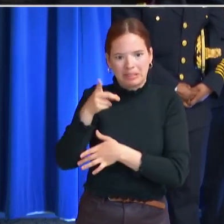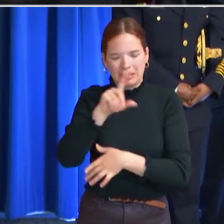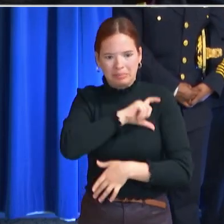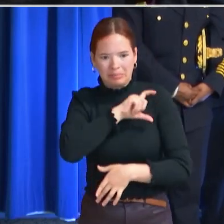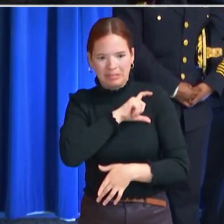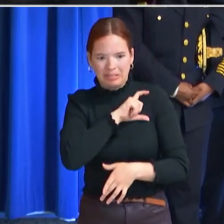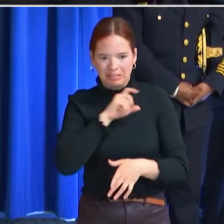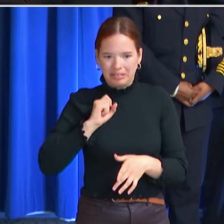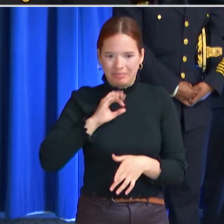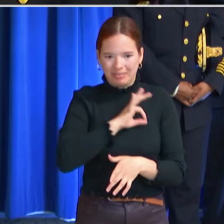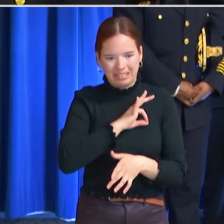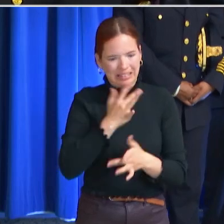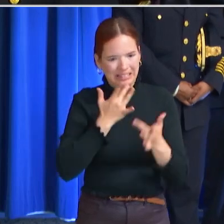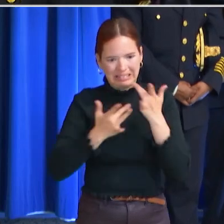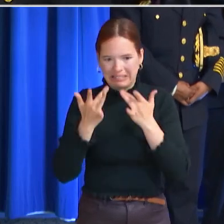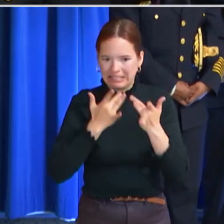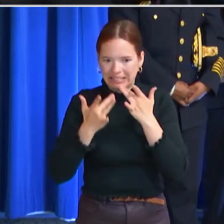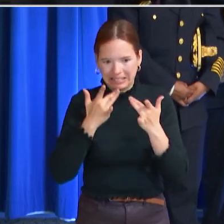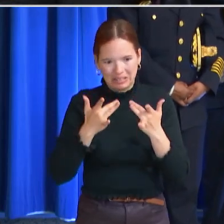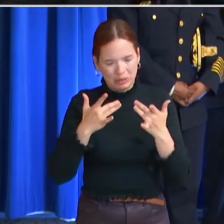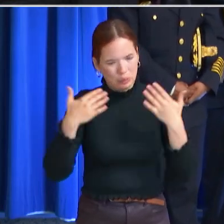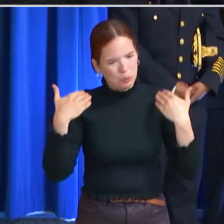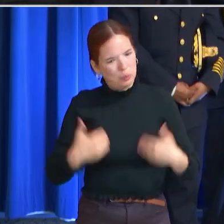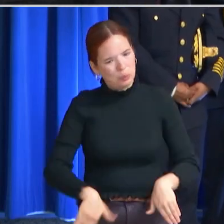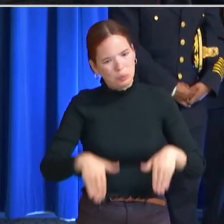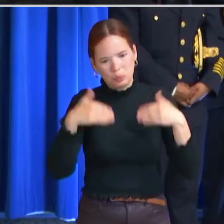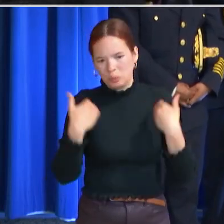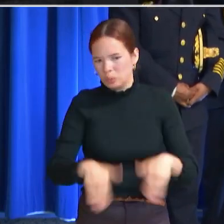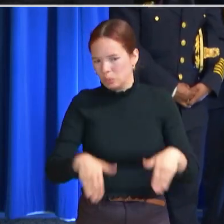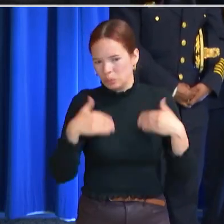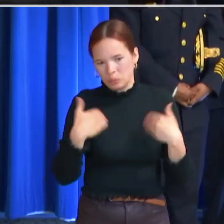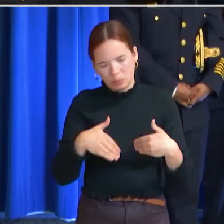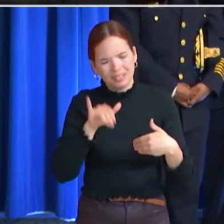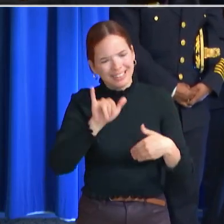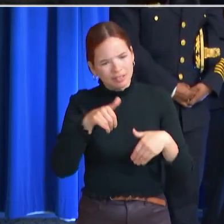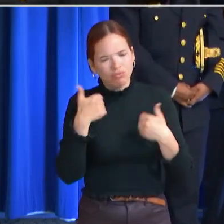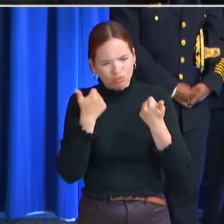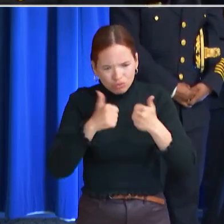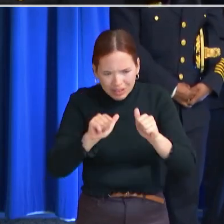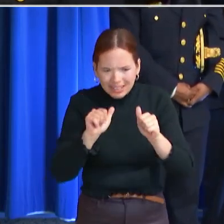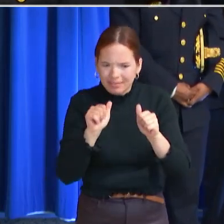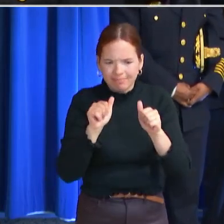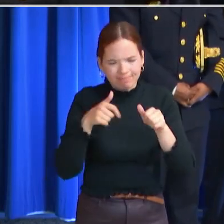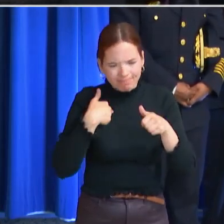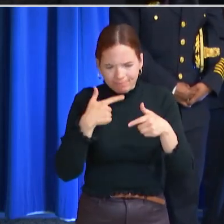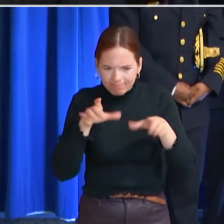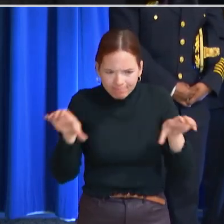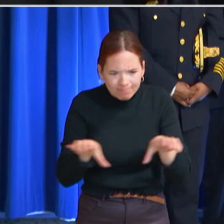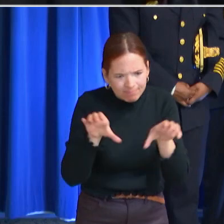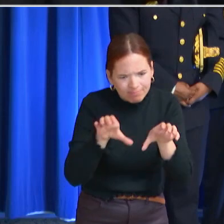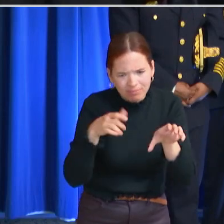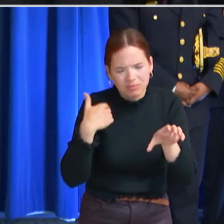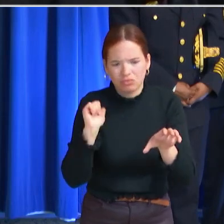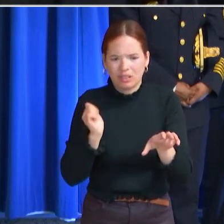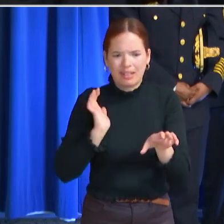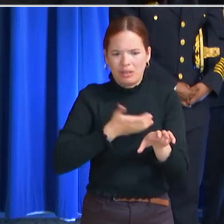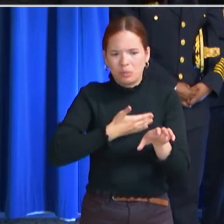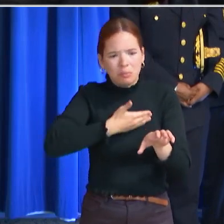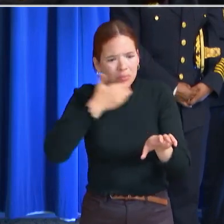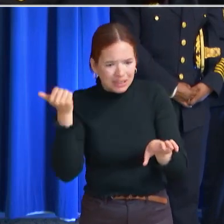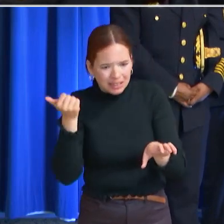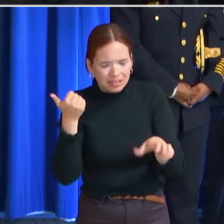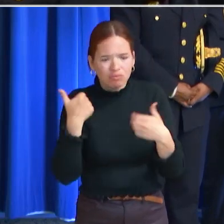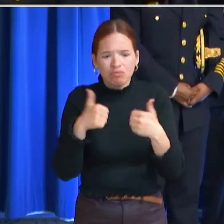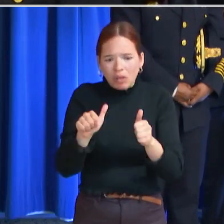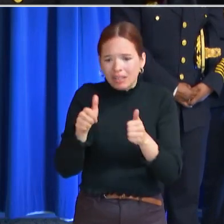of staffing. We continue to do everything possible as it relates to recruiting the best of the